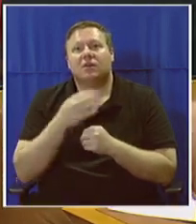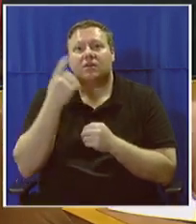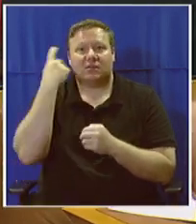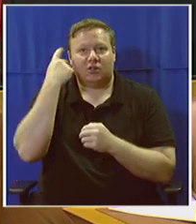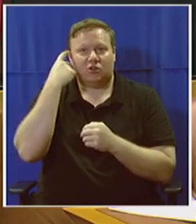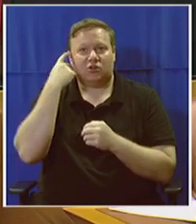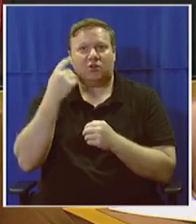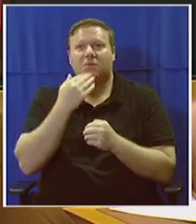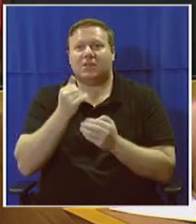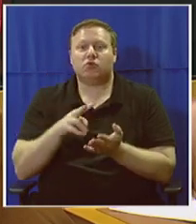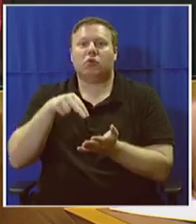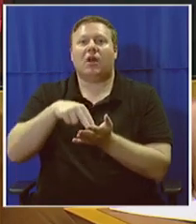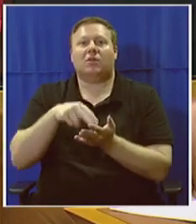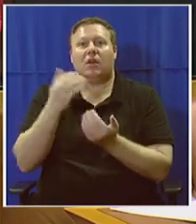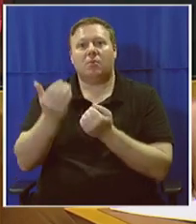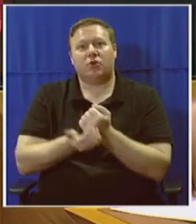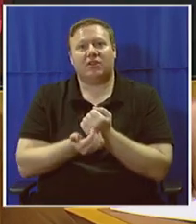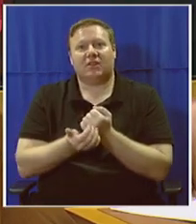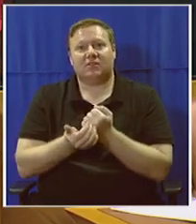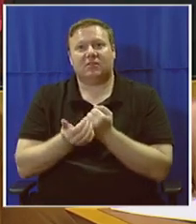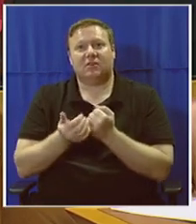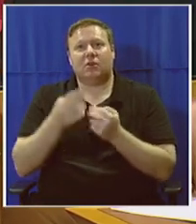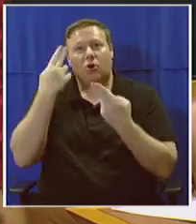Honorable Member that side, please? He's still young.